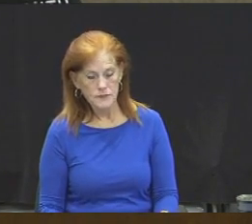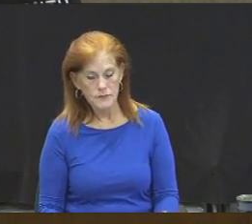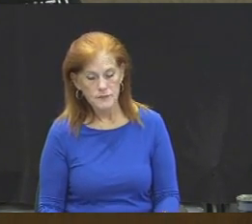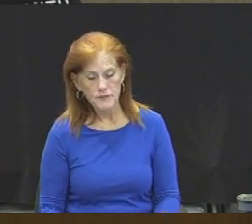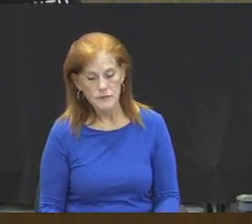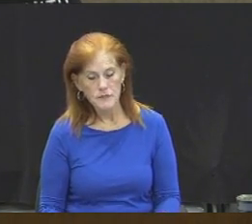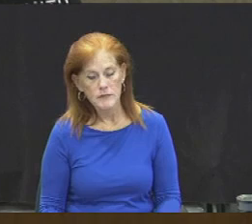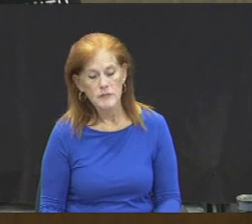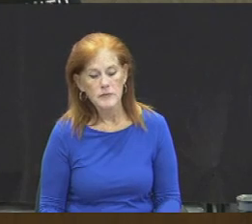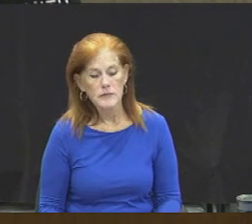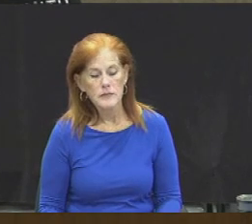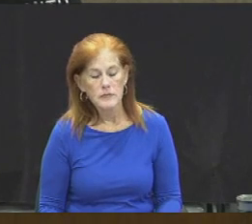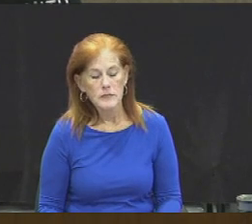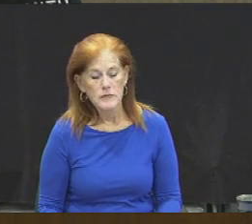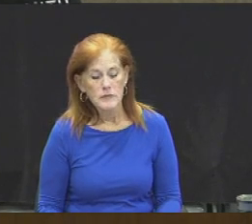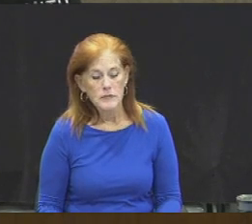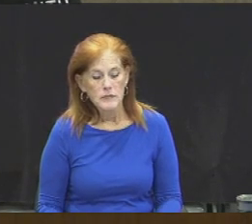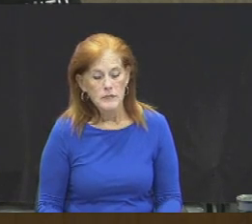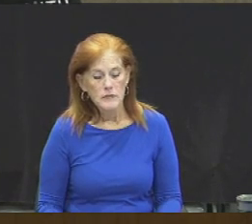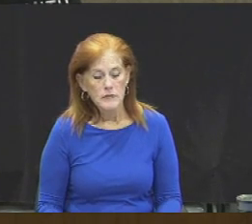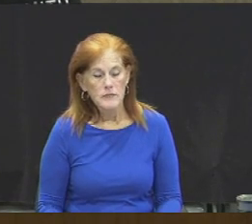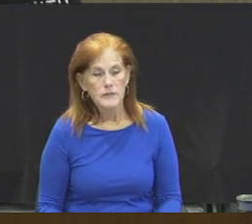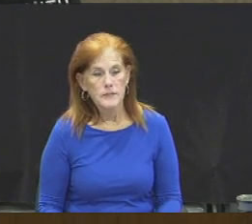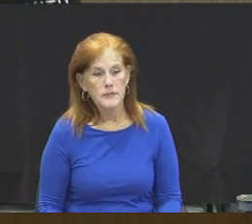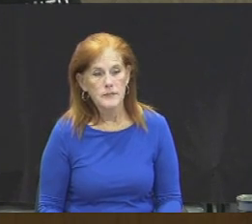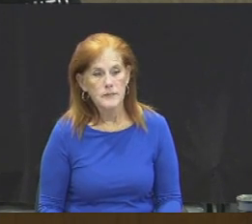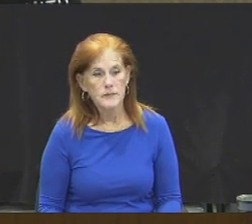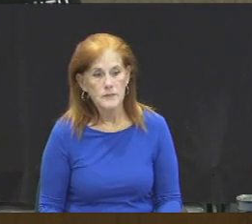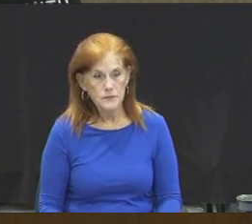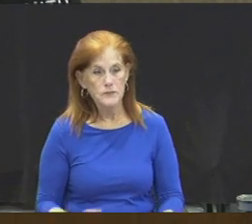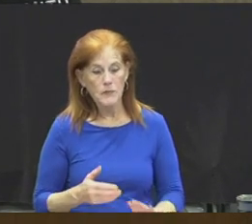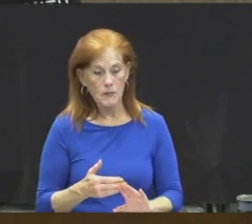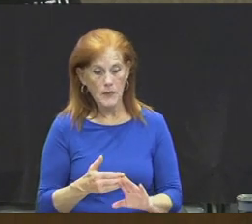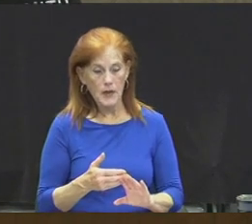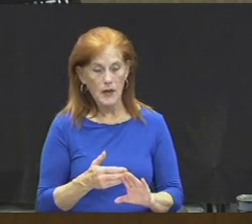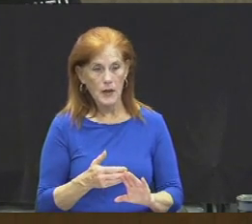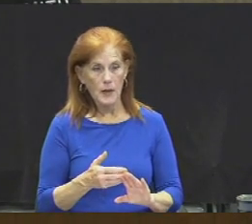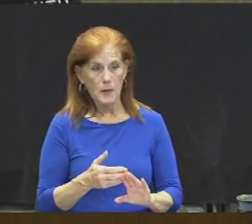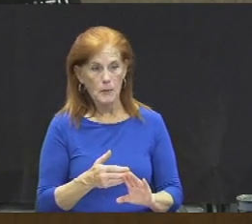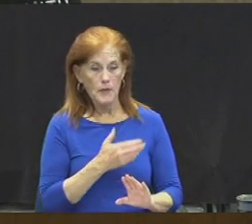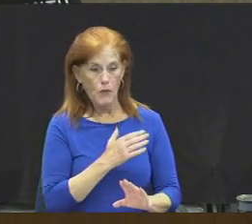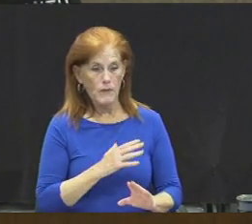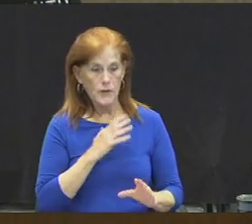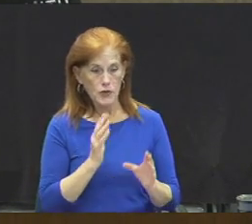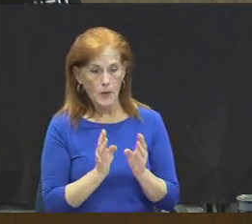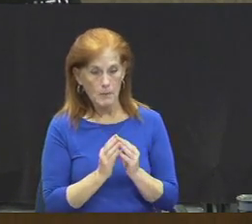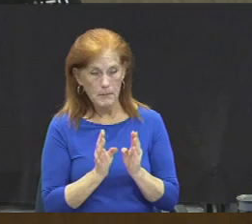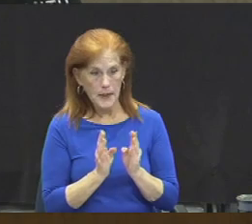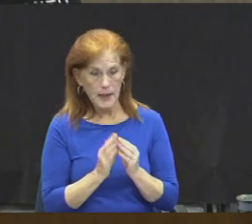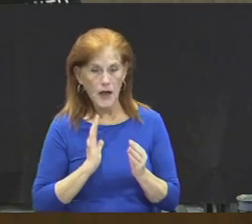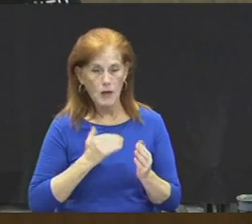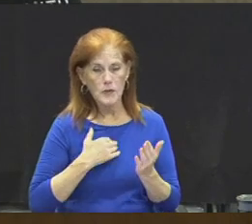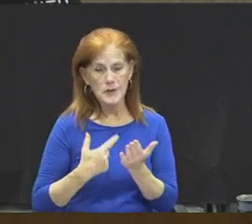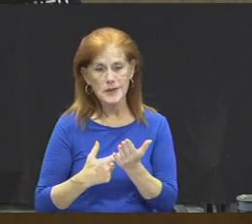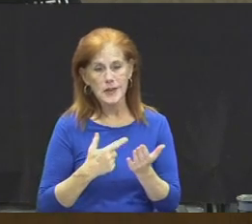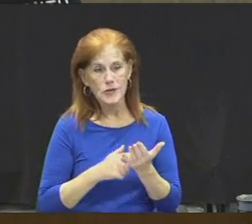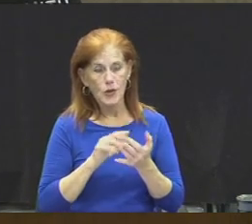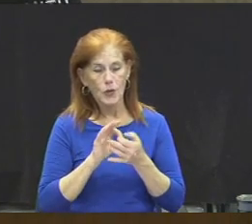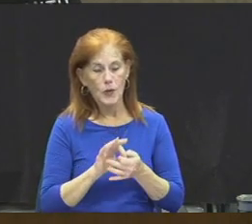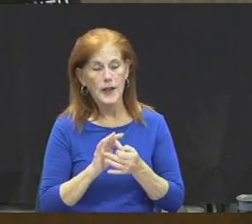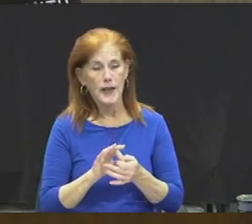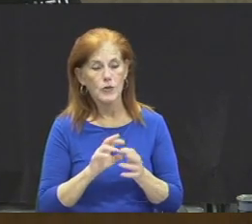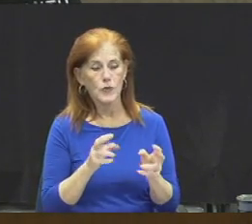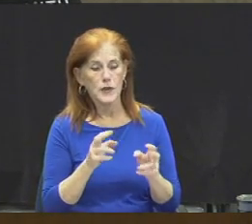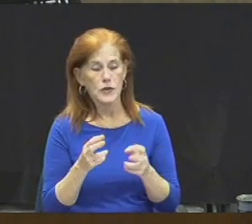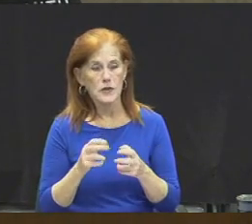so uh, a lot of our discussion beforehand was related to some issues of